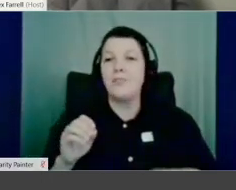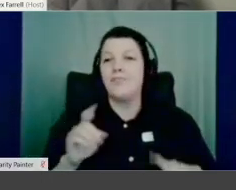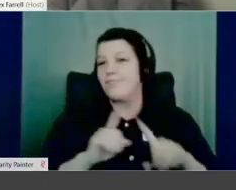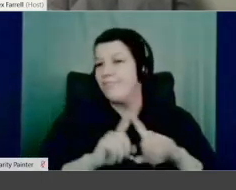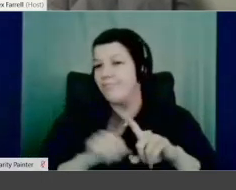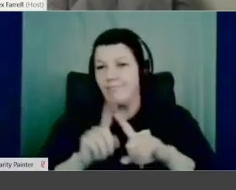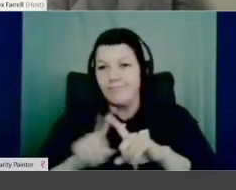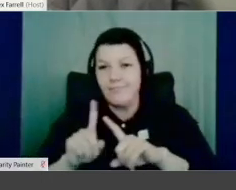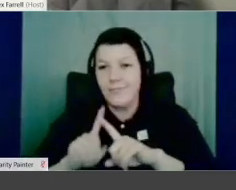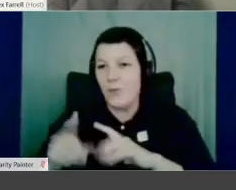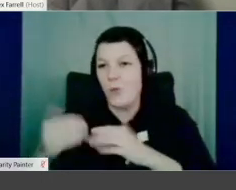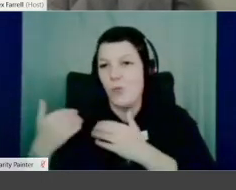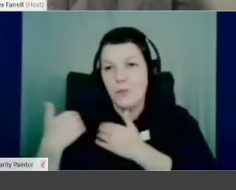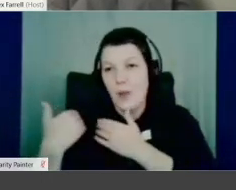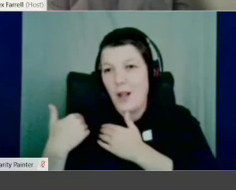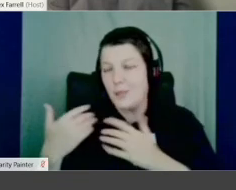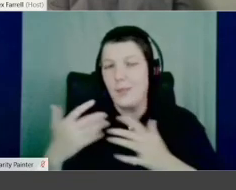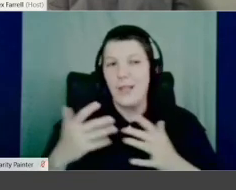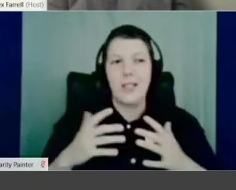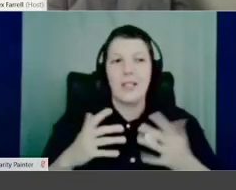do, and in different